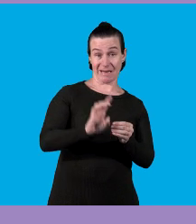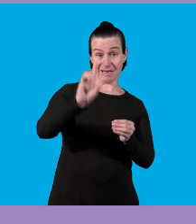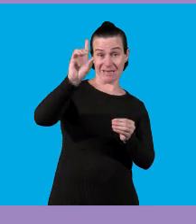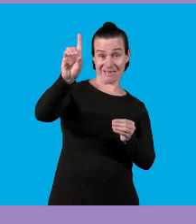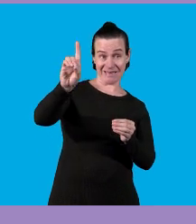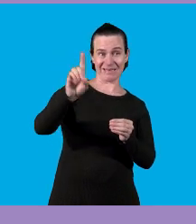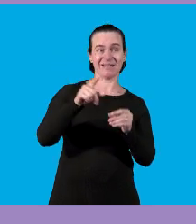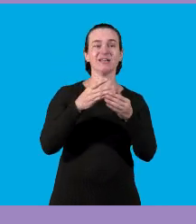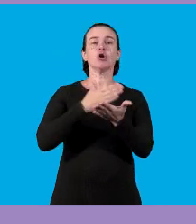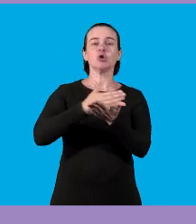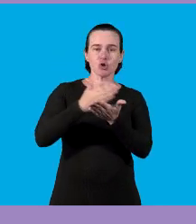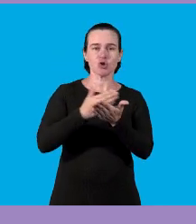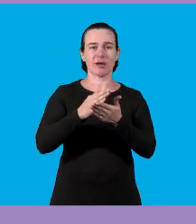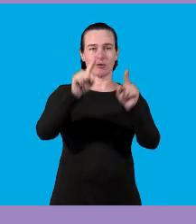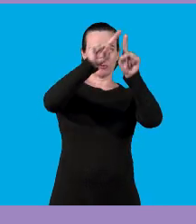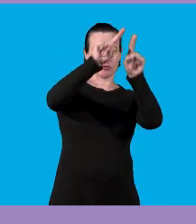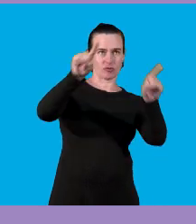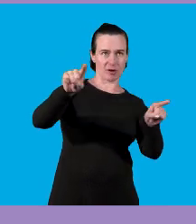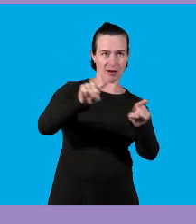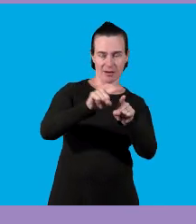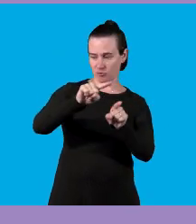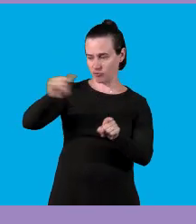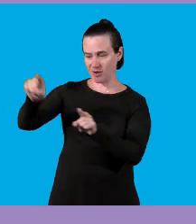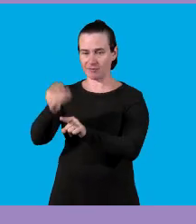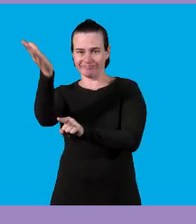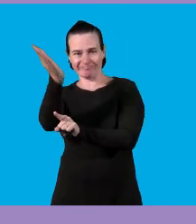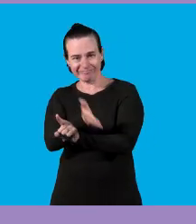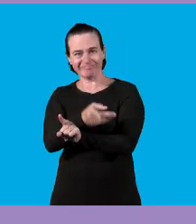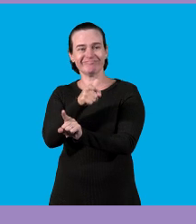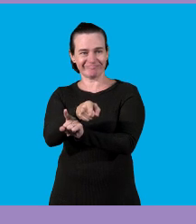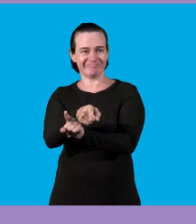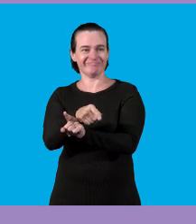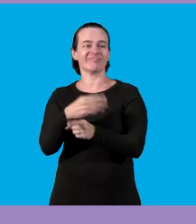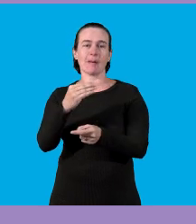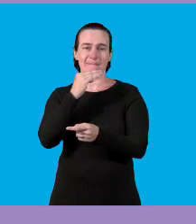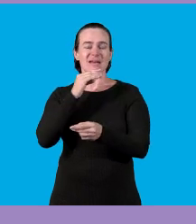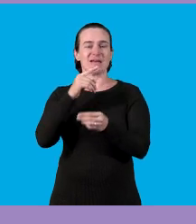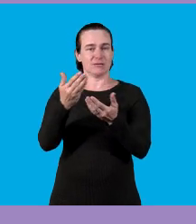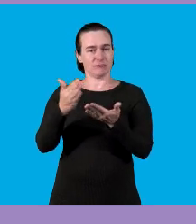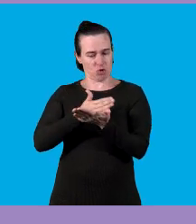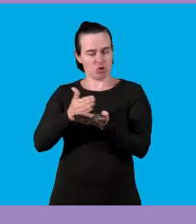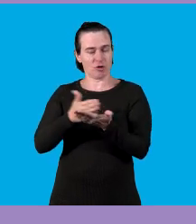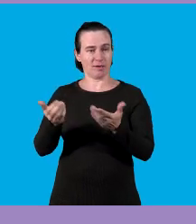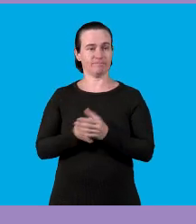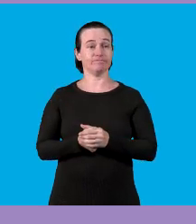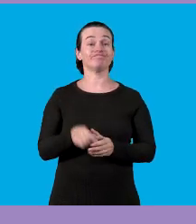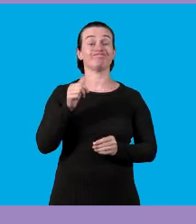for both triangles. And then we look at, we are given angle 45